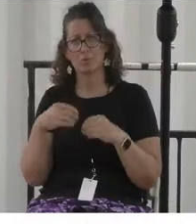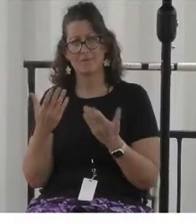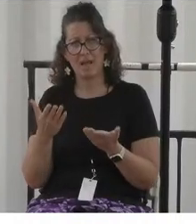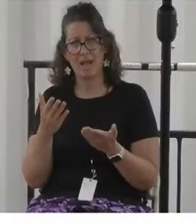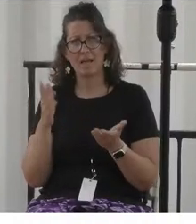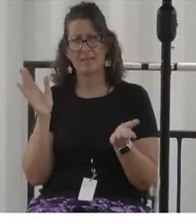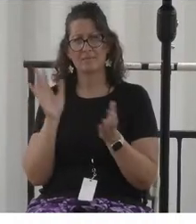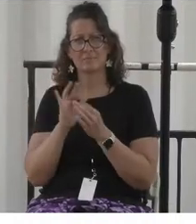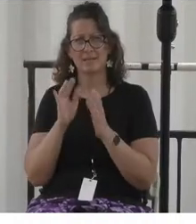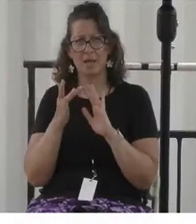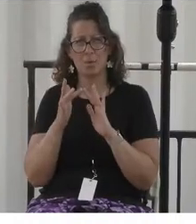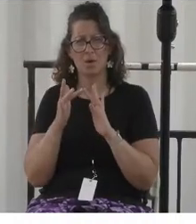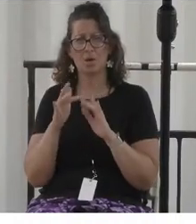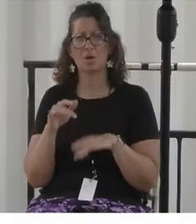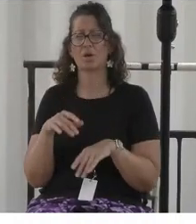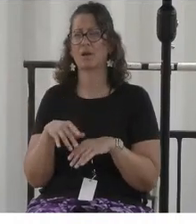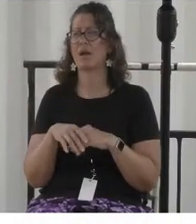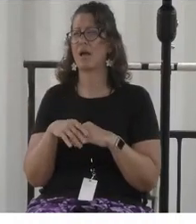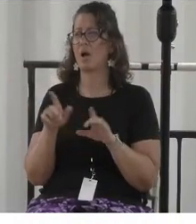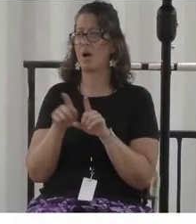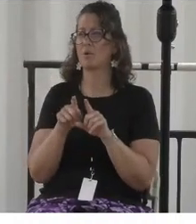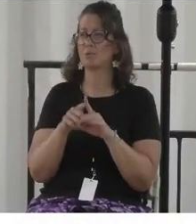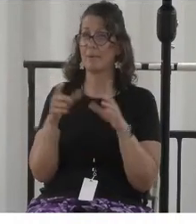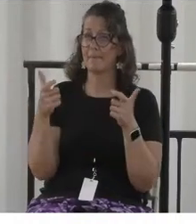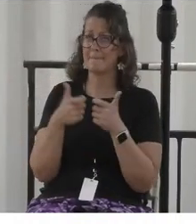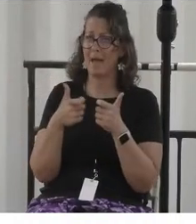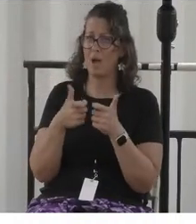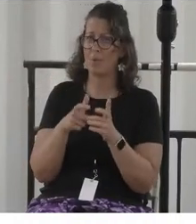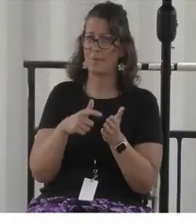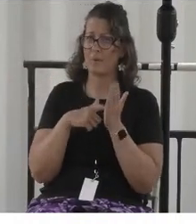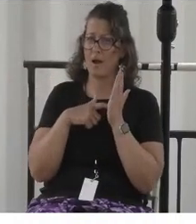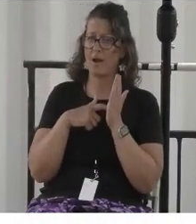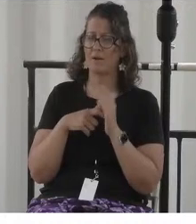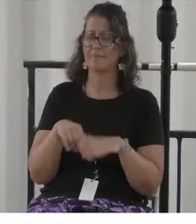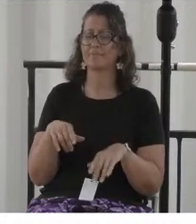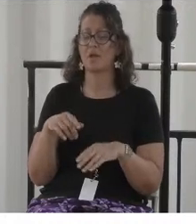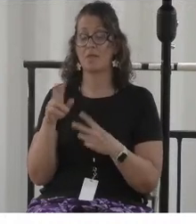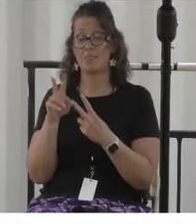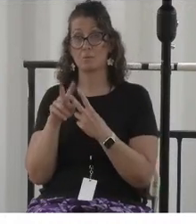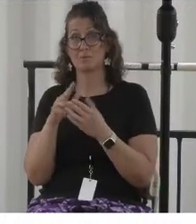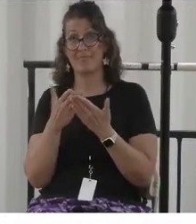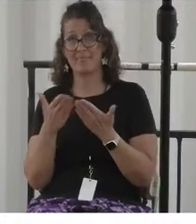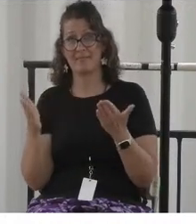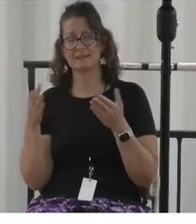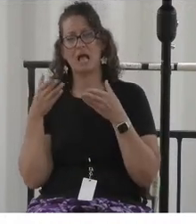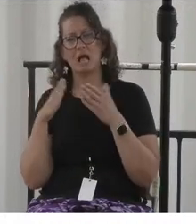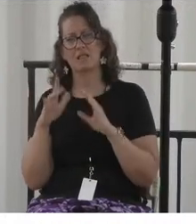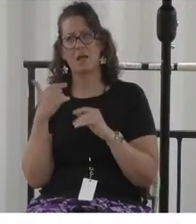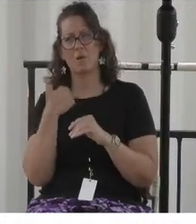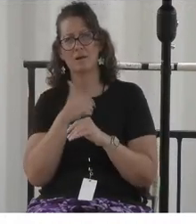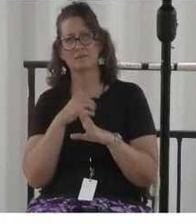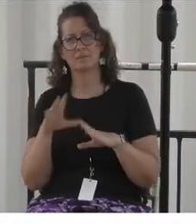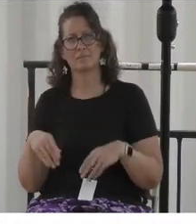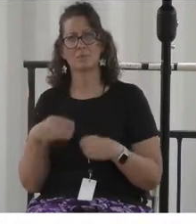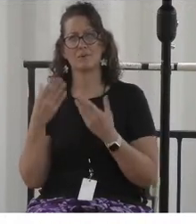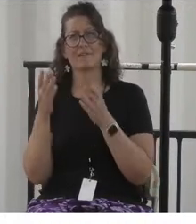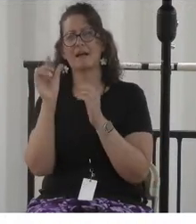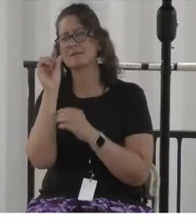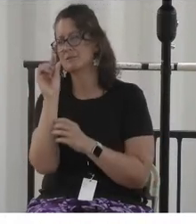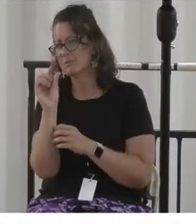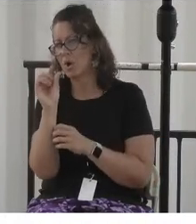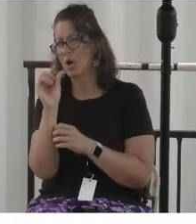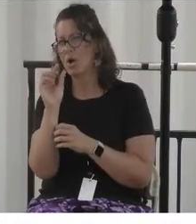our network, as well as the power required. And the combination of those two allow us to provide very